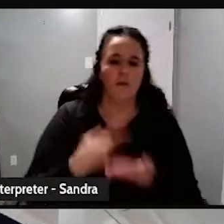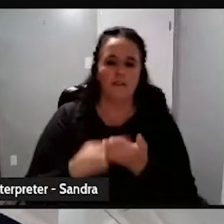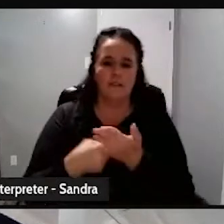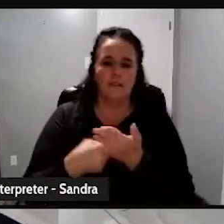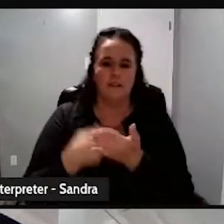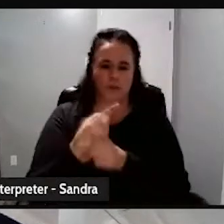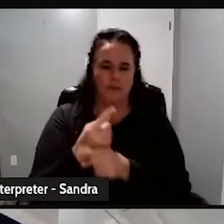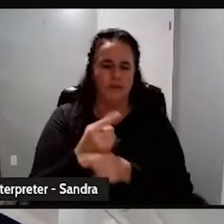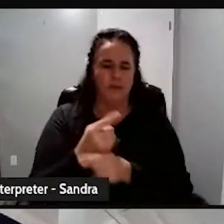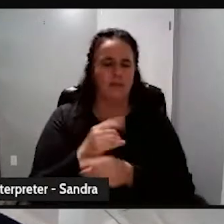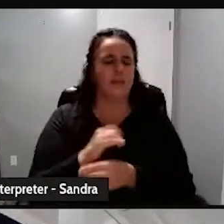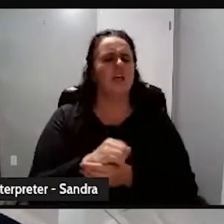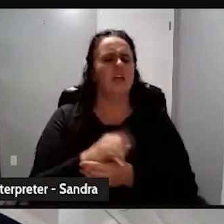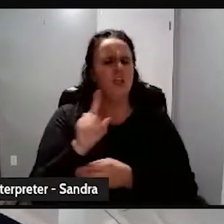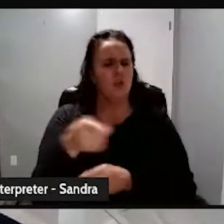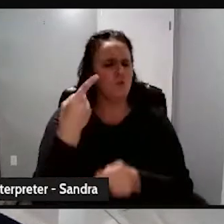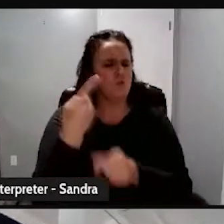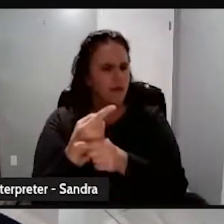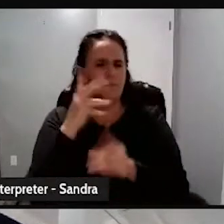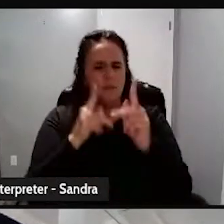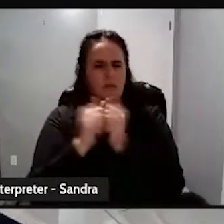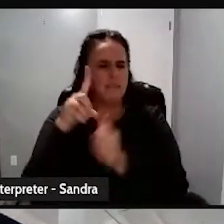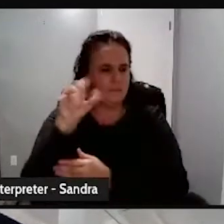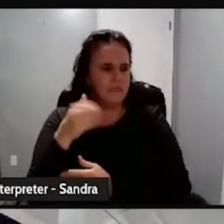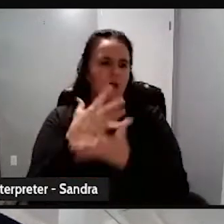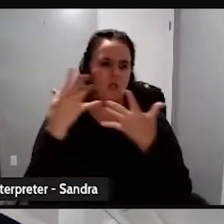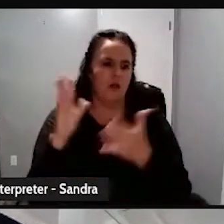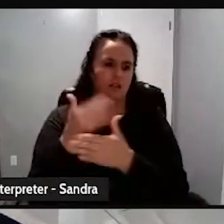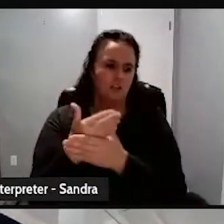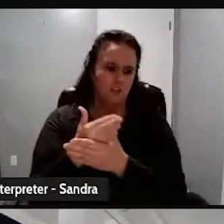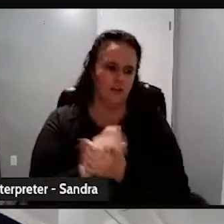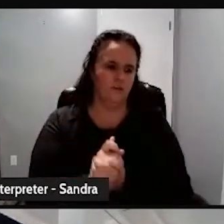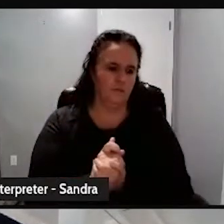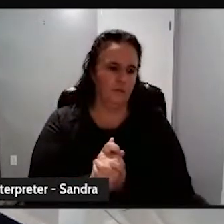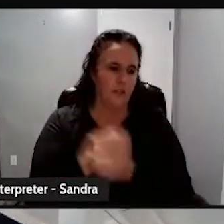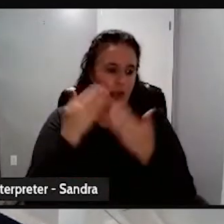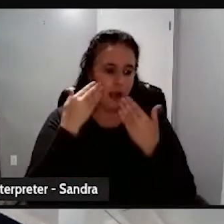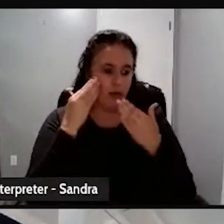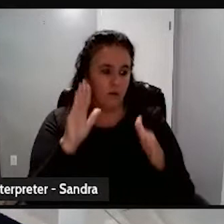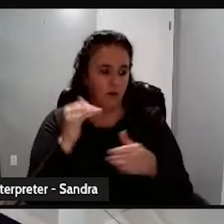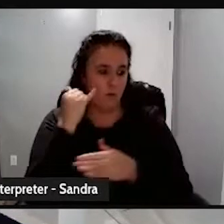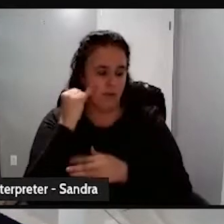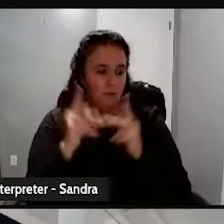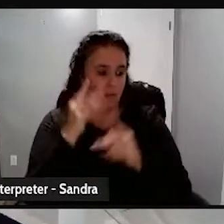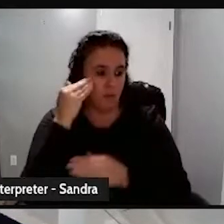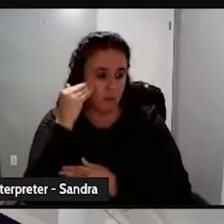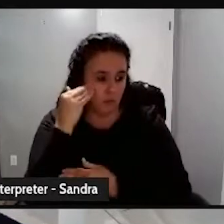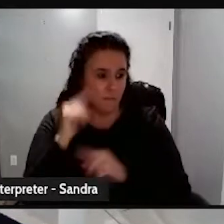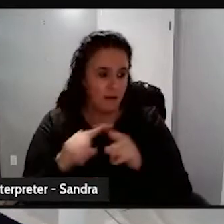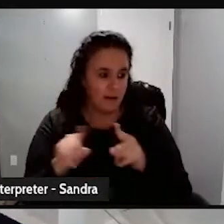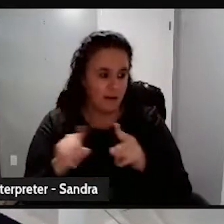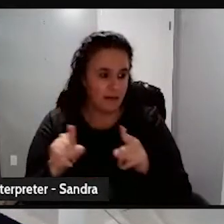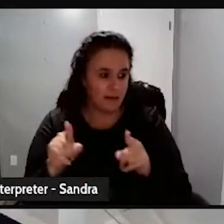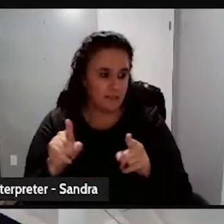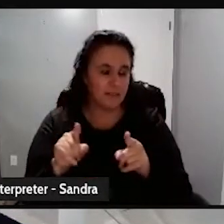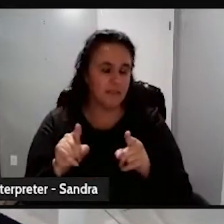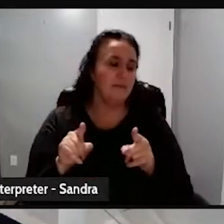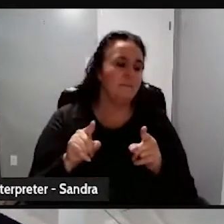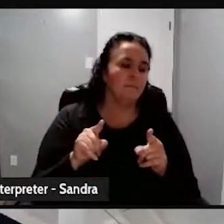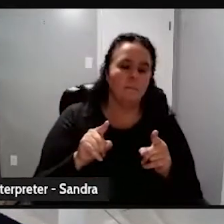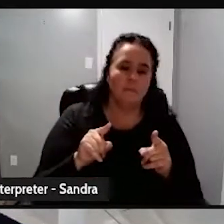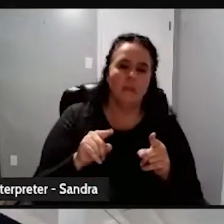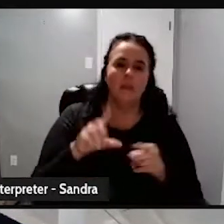as people with disabilities have a lot to share. And I don't know if folks know, but according to the